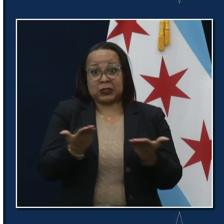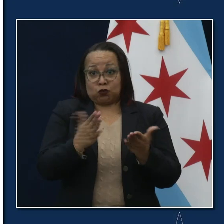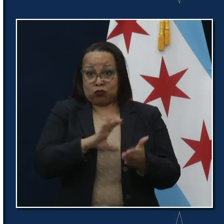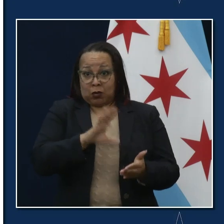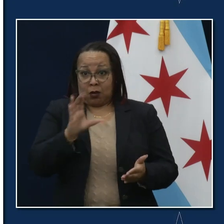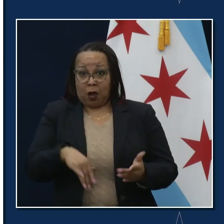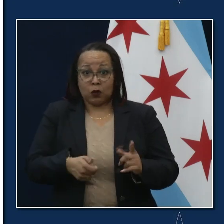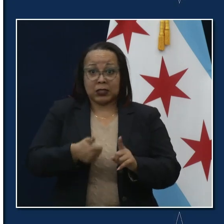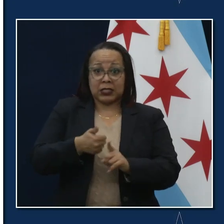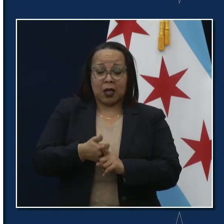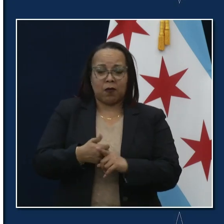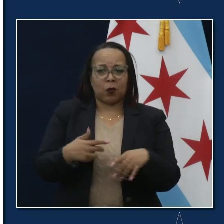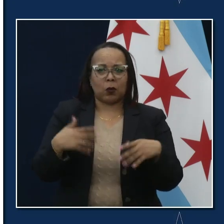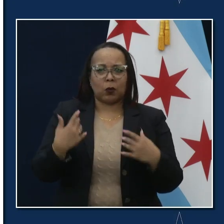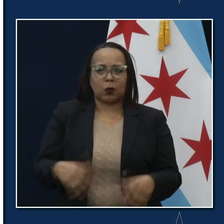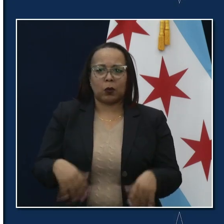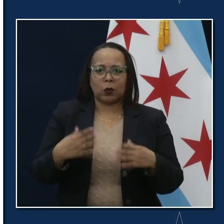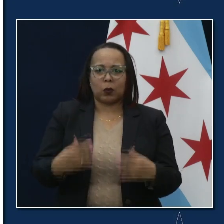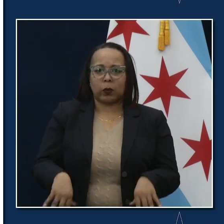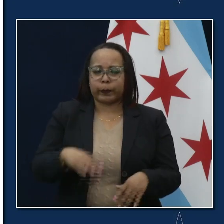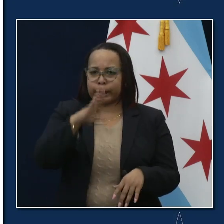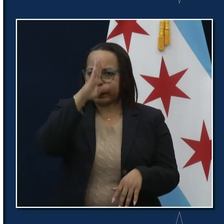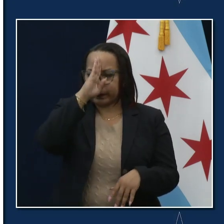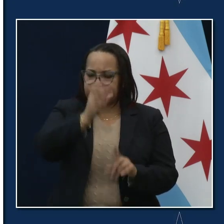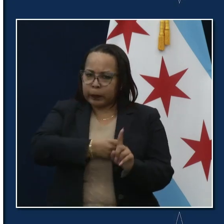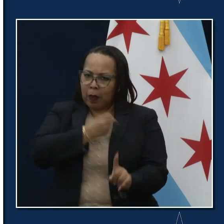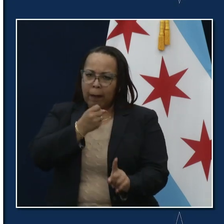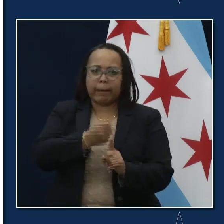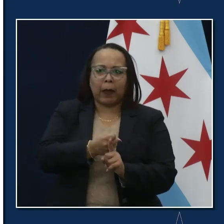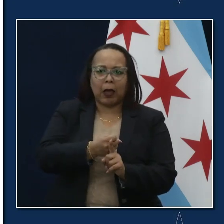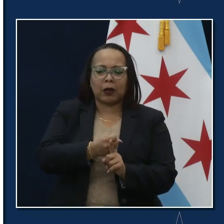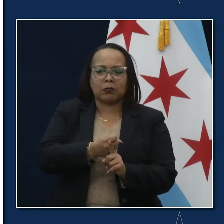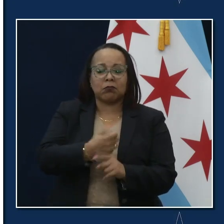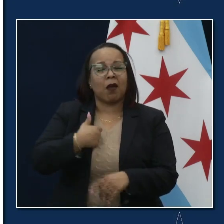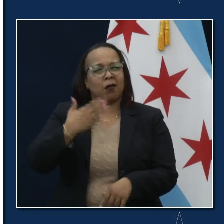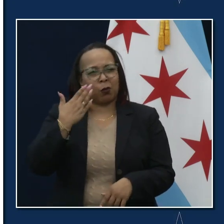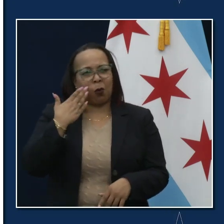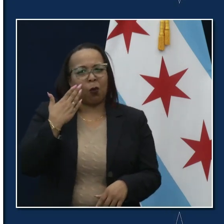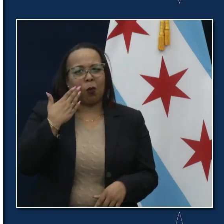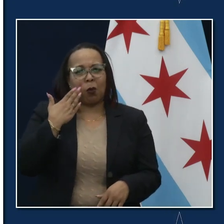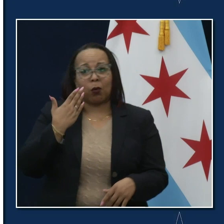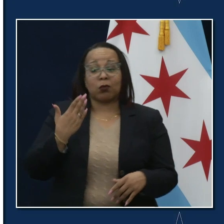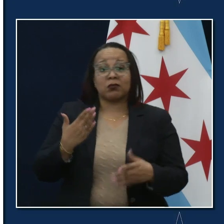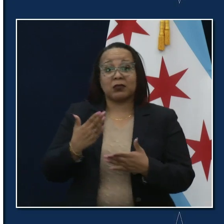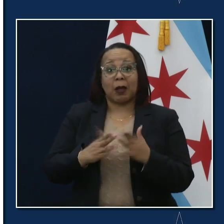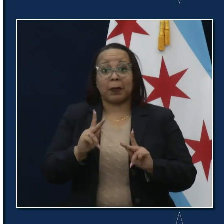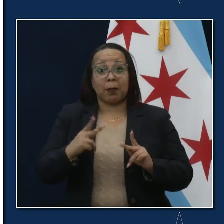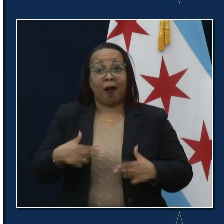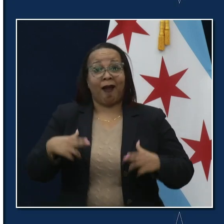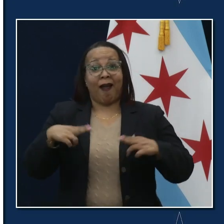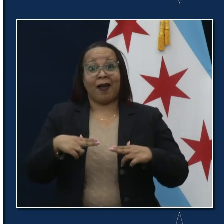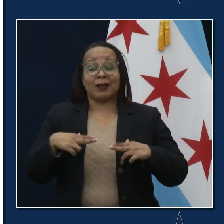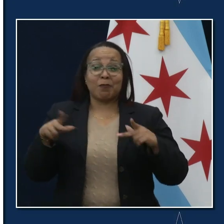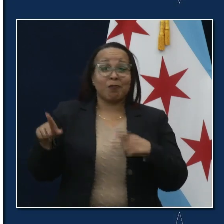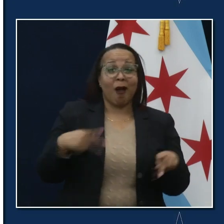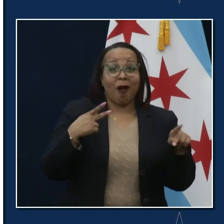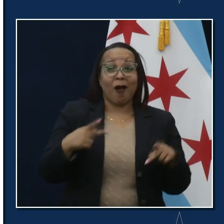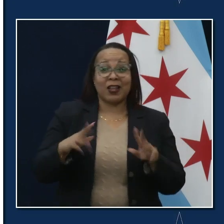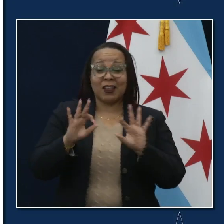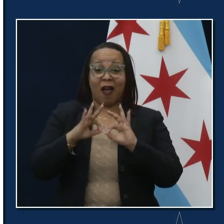Chicago have been directly or indirectly impacted. I know that there are empty chairs at holiday